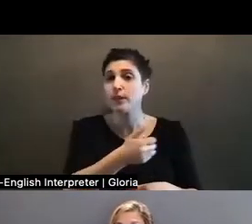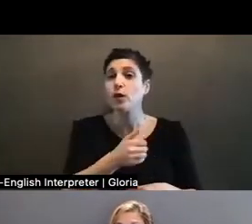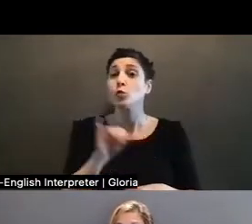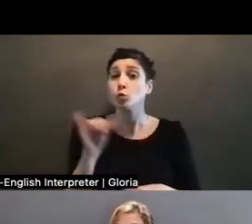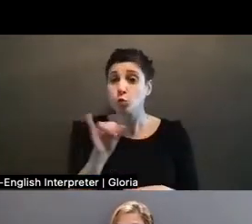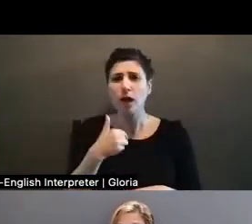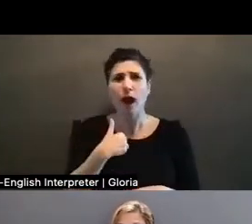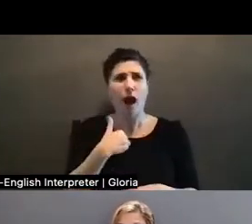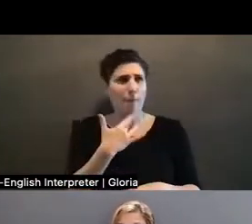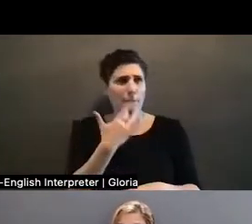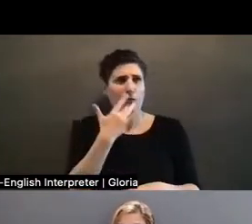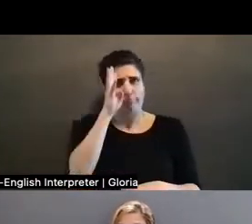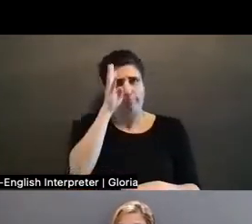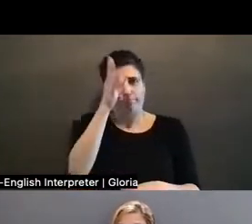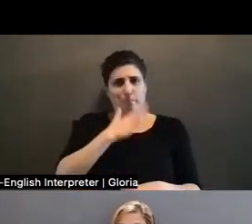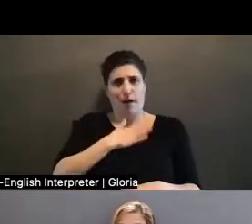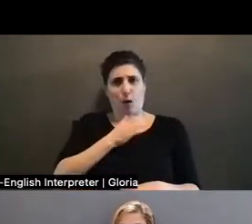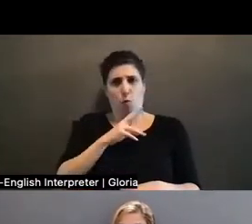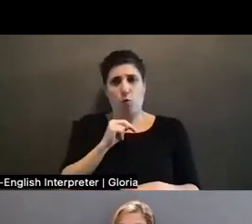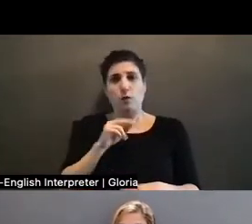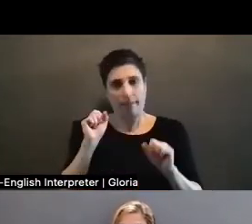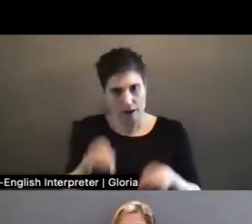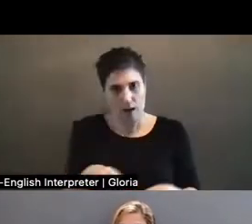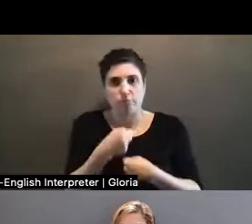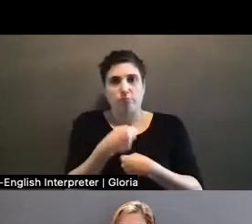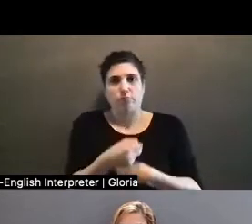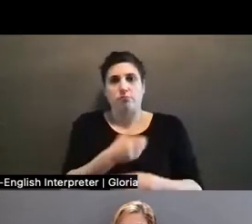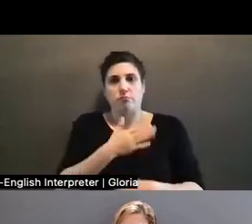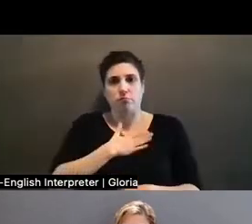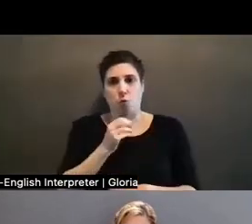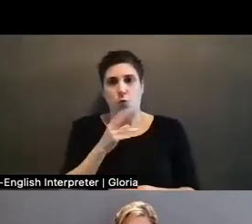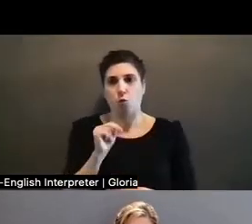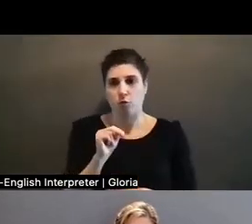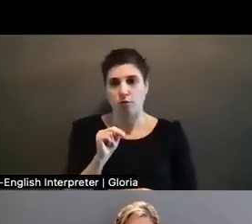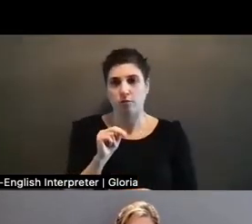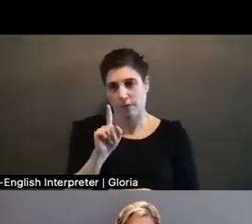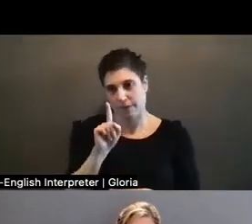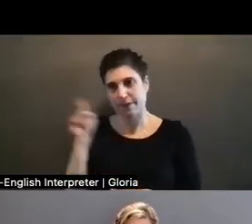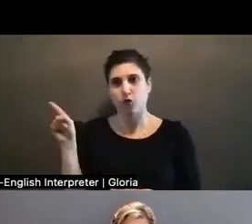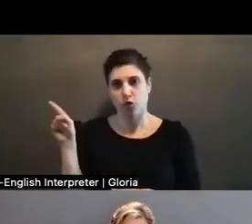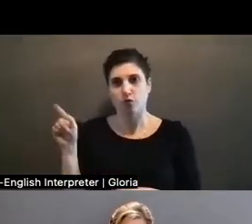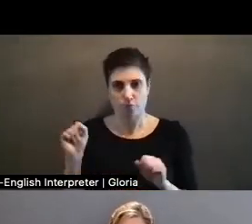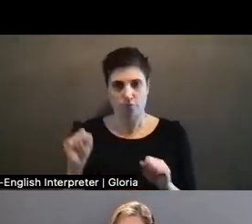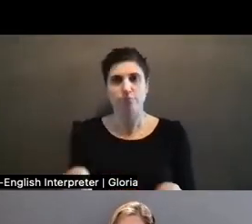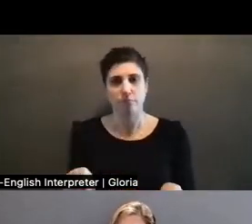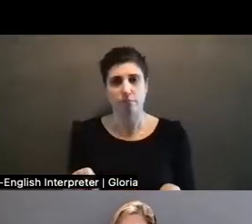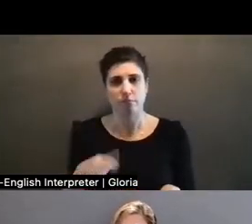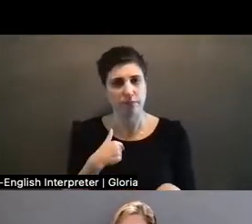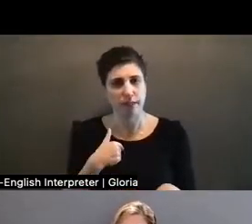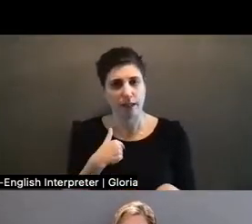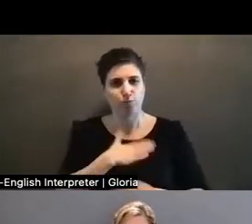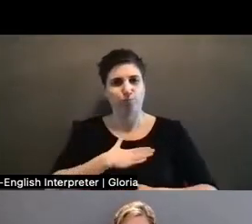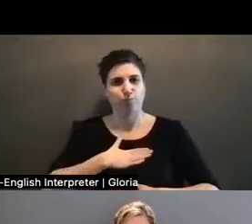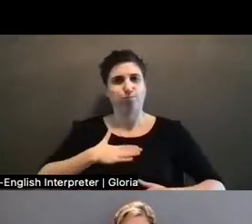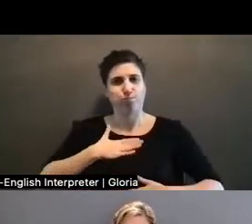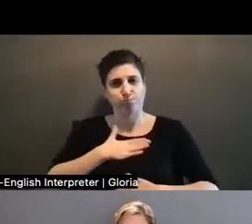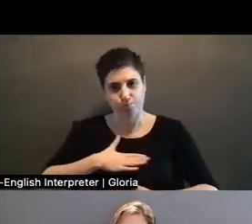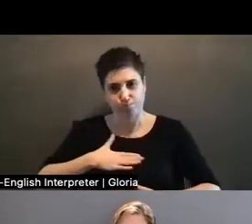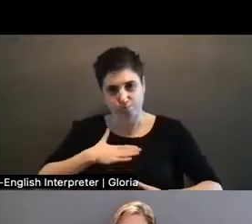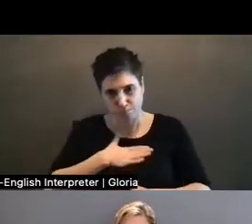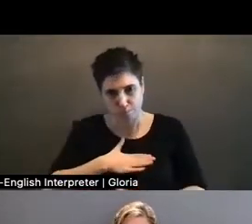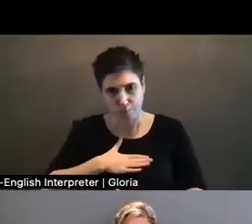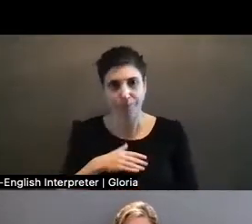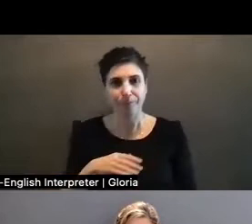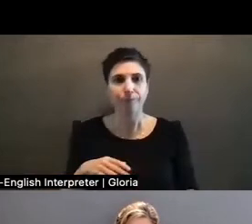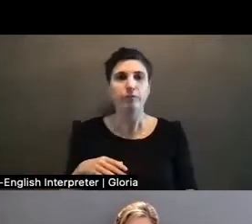using the template as well. So there's lots of options. Really great. I really enjoyed it, and